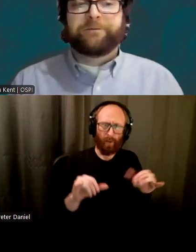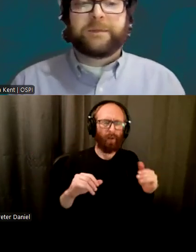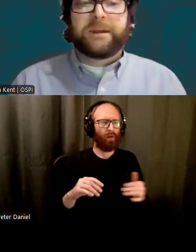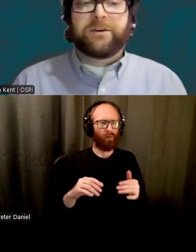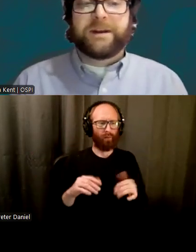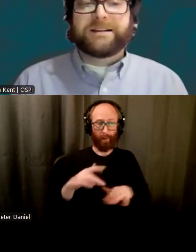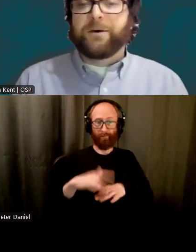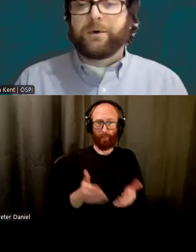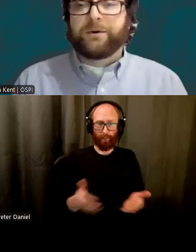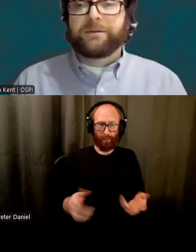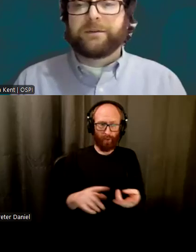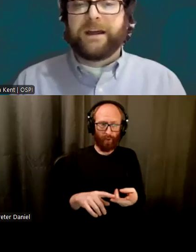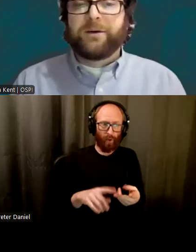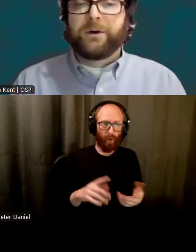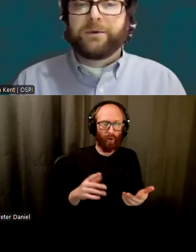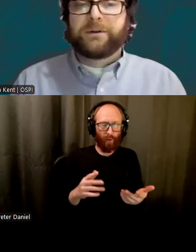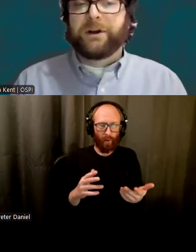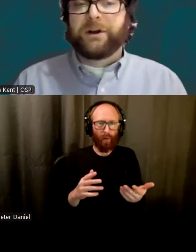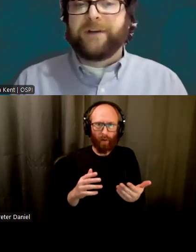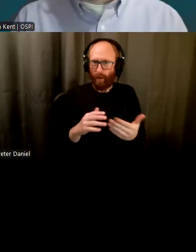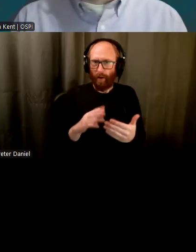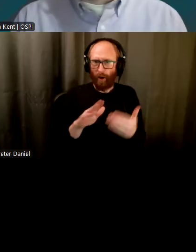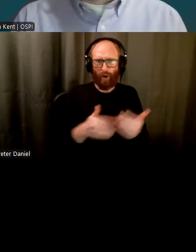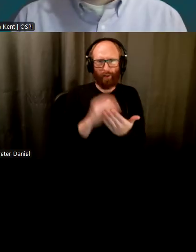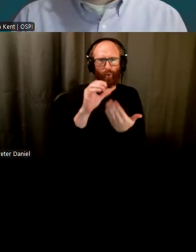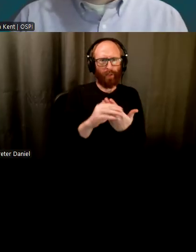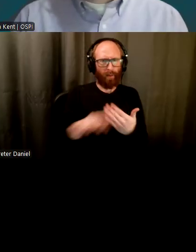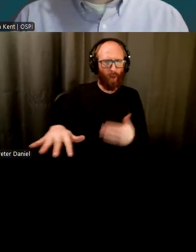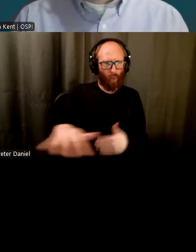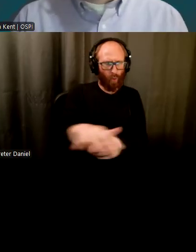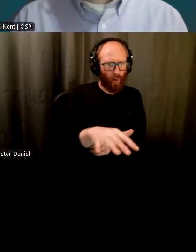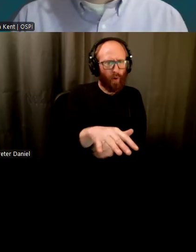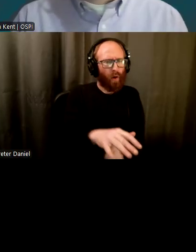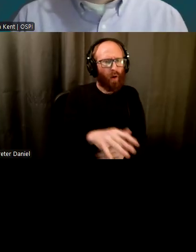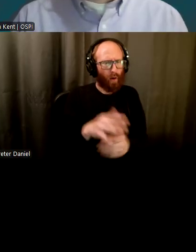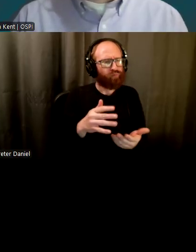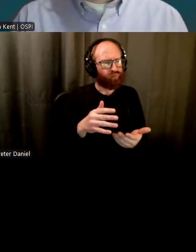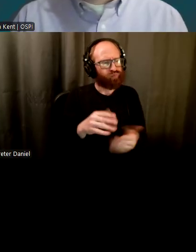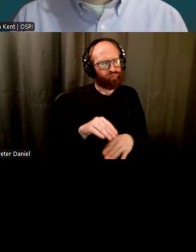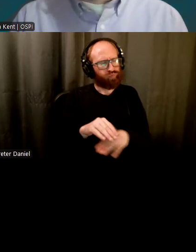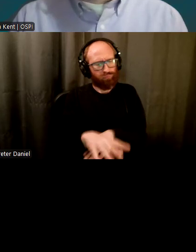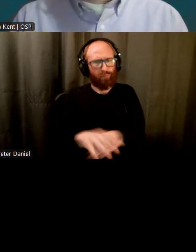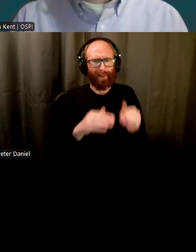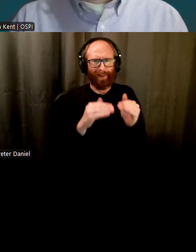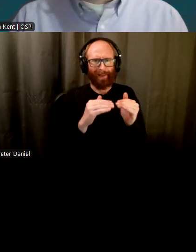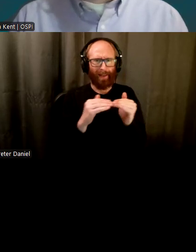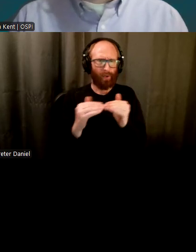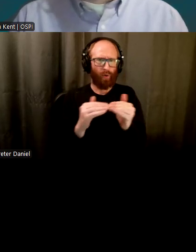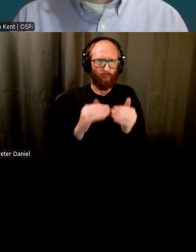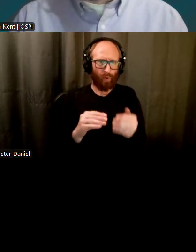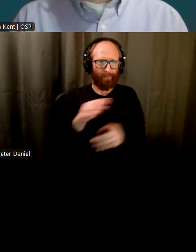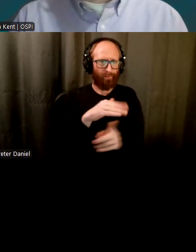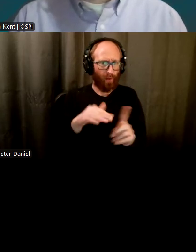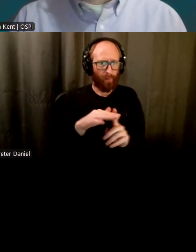there, it creates an equitable learning environment through culturally relevant, adaptable support and